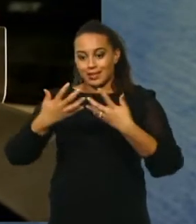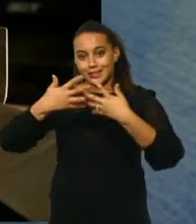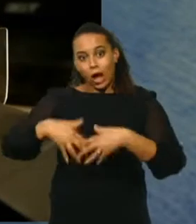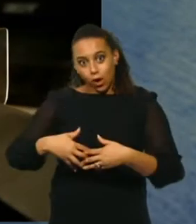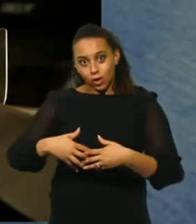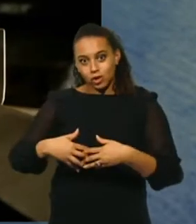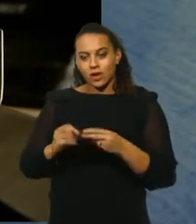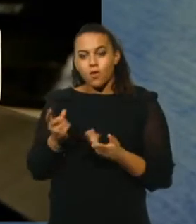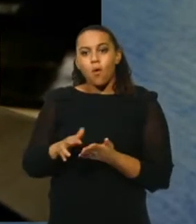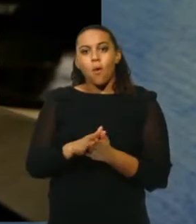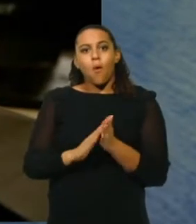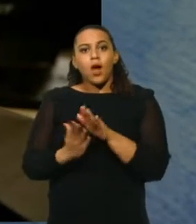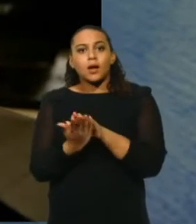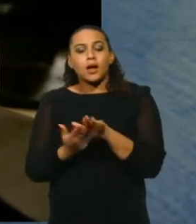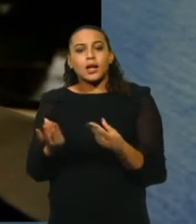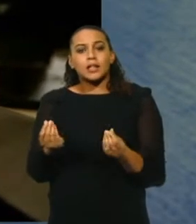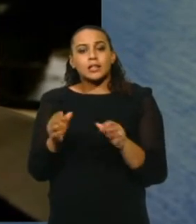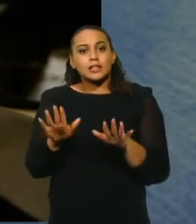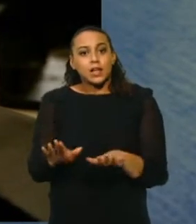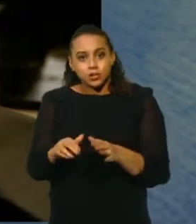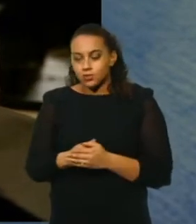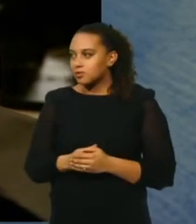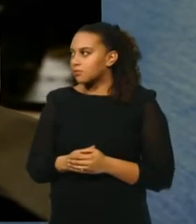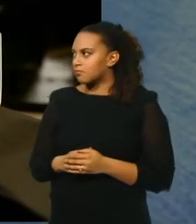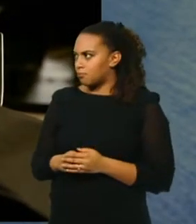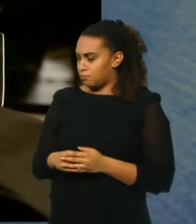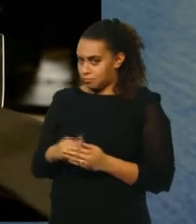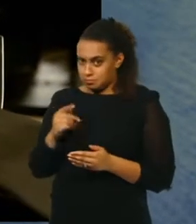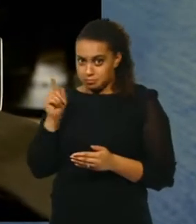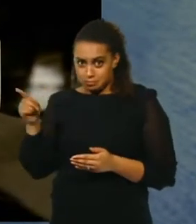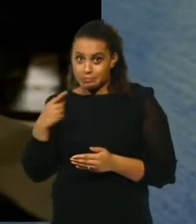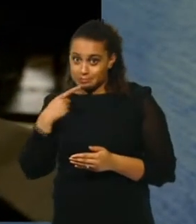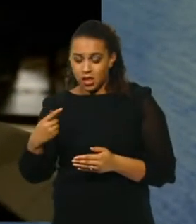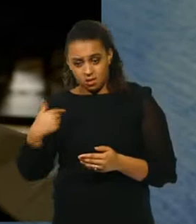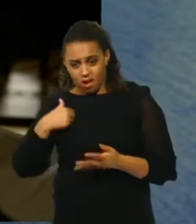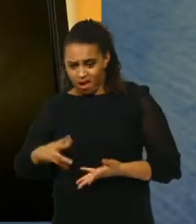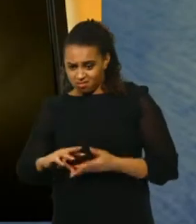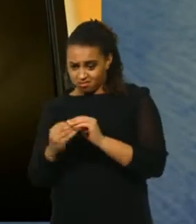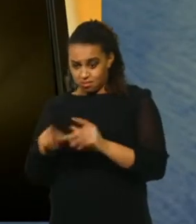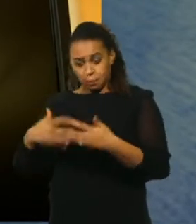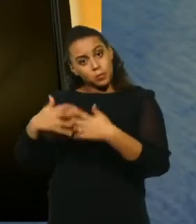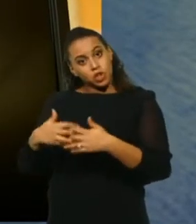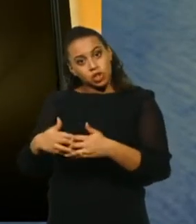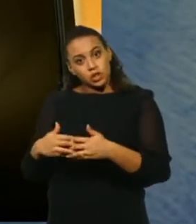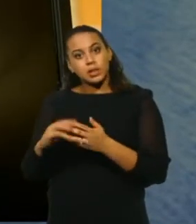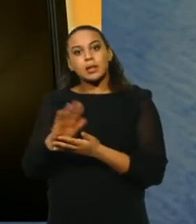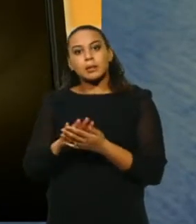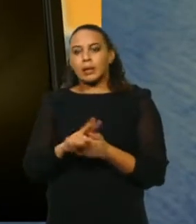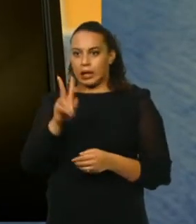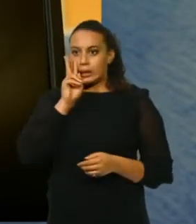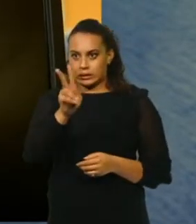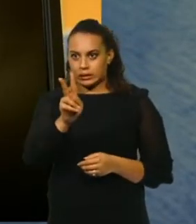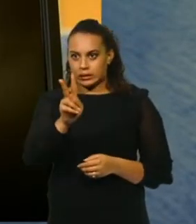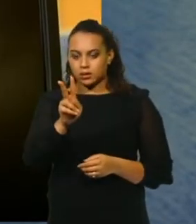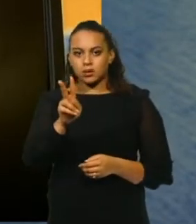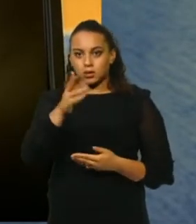tactile stimulator. As incredible as it sounds, Ian claims he's designed a machine that lets you feel what you're seeing